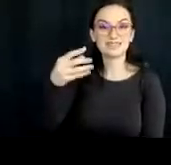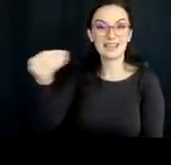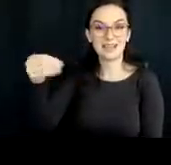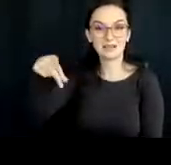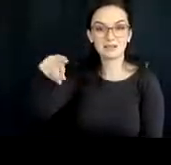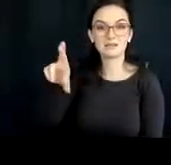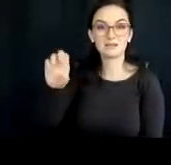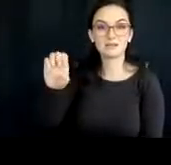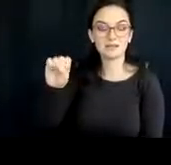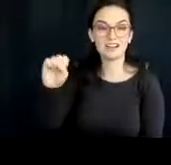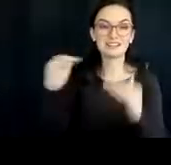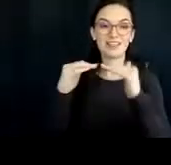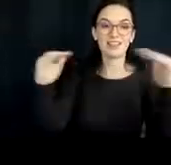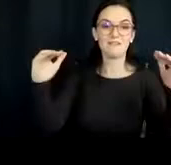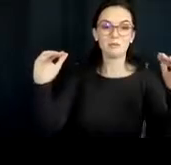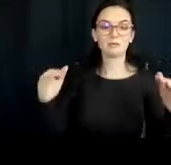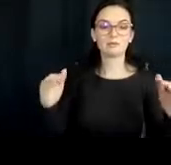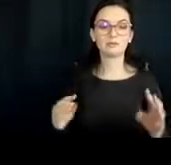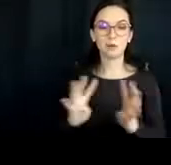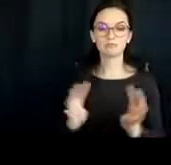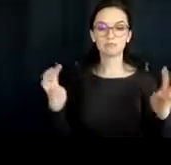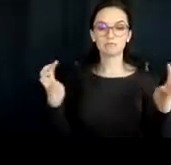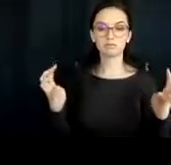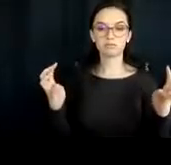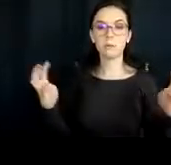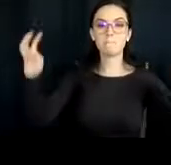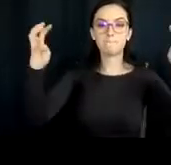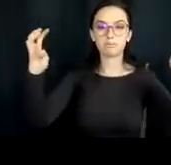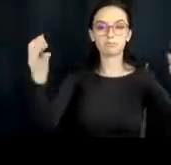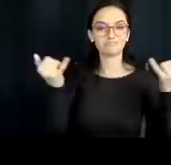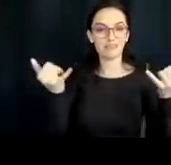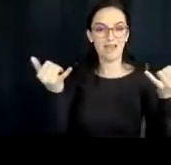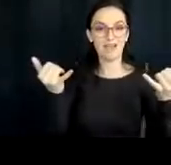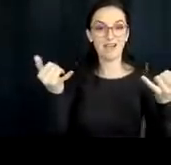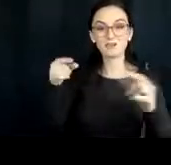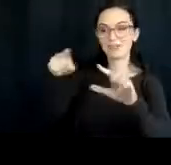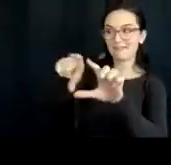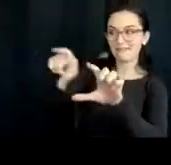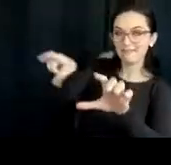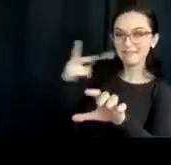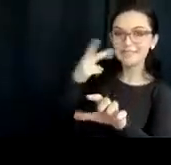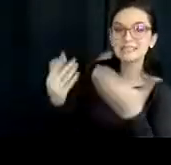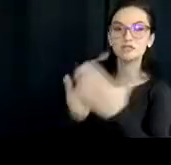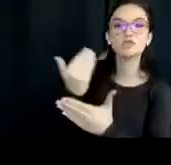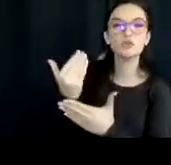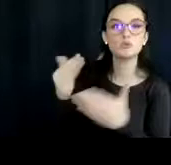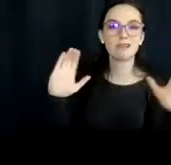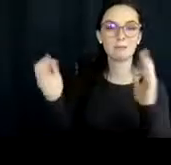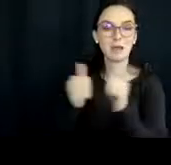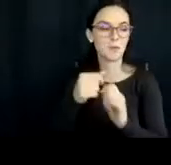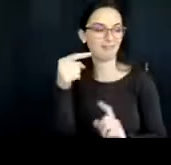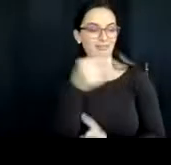So this side of the stadium is much newer than this side of the stadium. Okay, and how many people does it fit